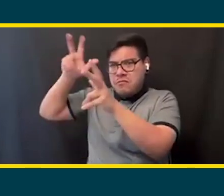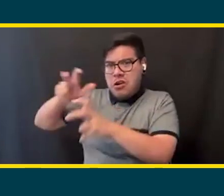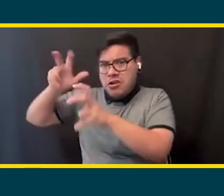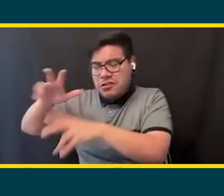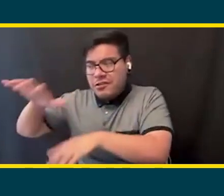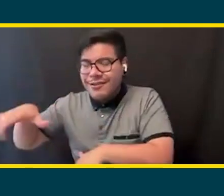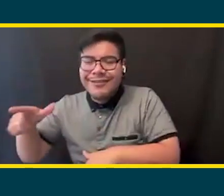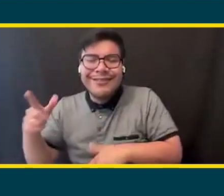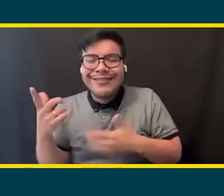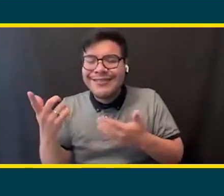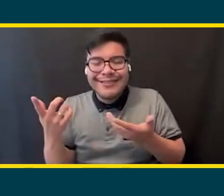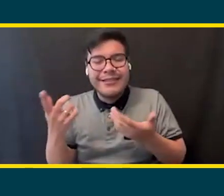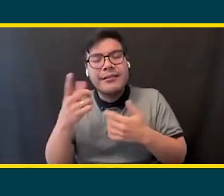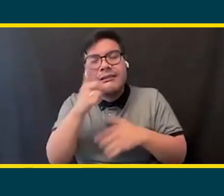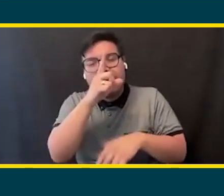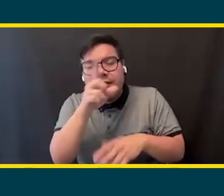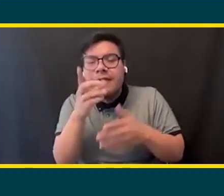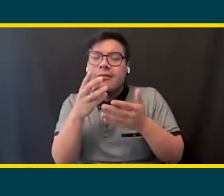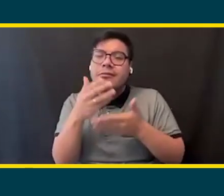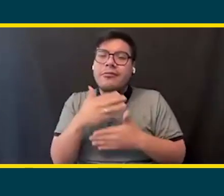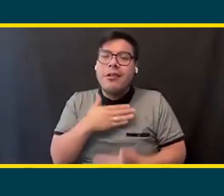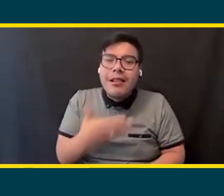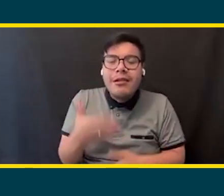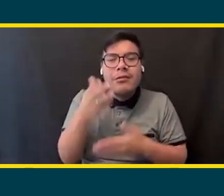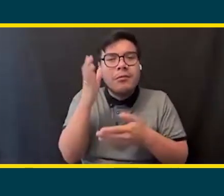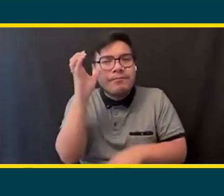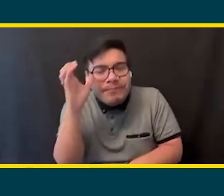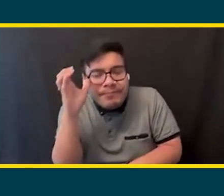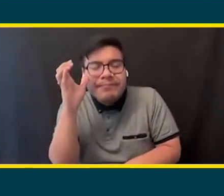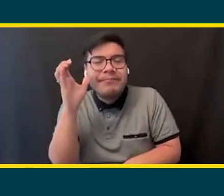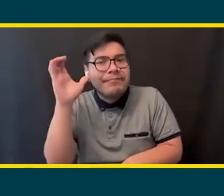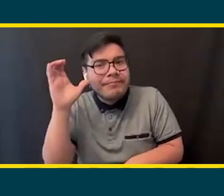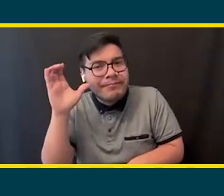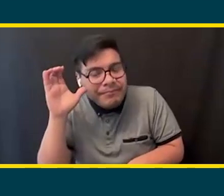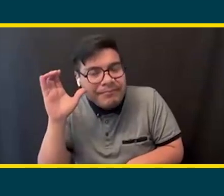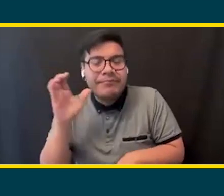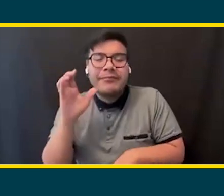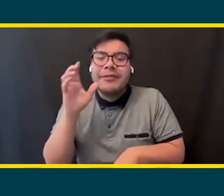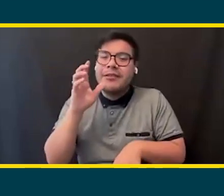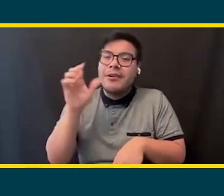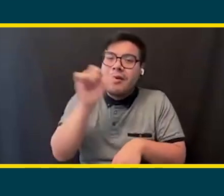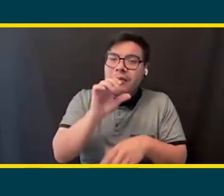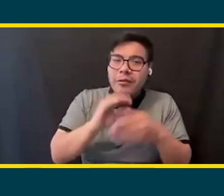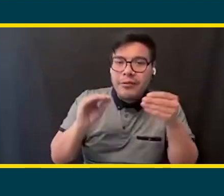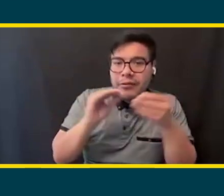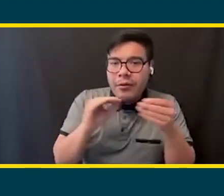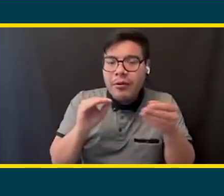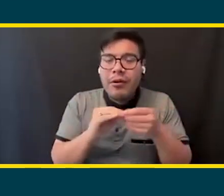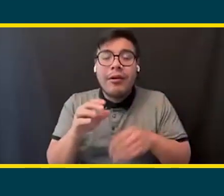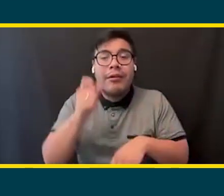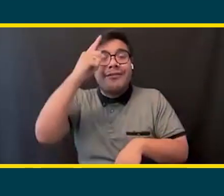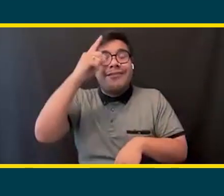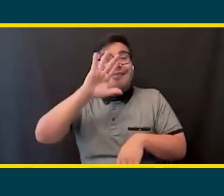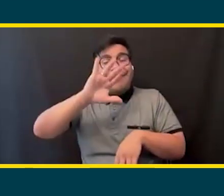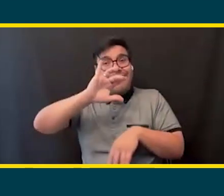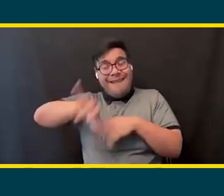to listening to other people and the lies that they have been told, and try to understand the underlying fear that it is at